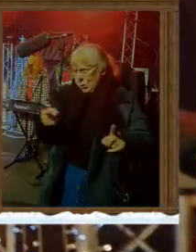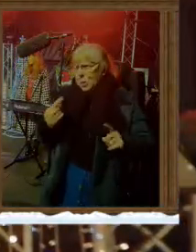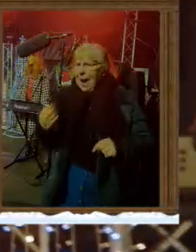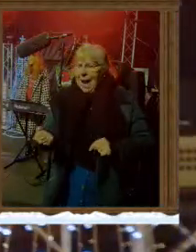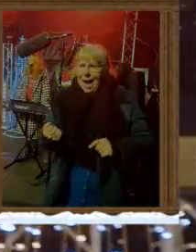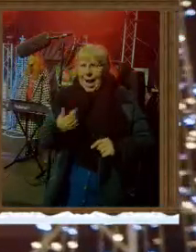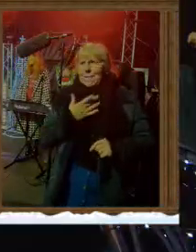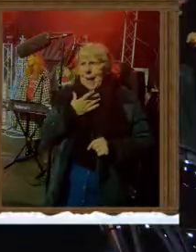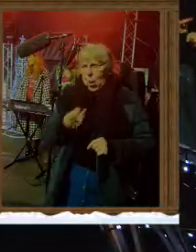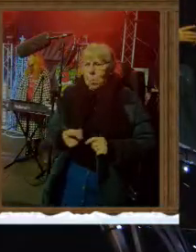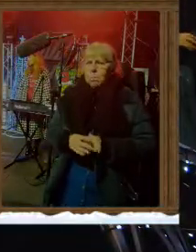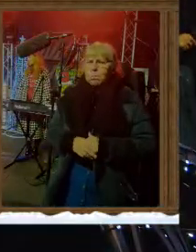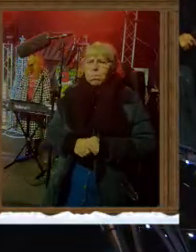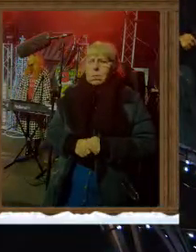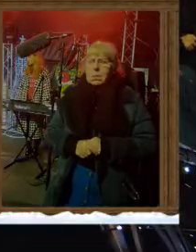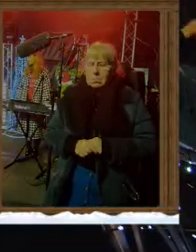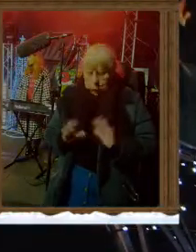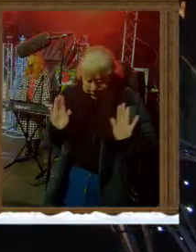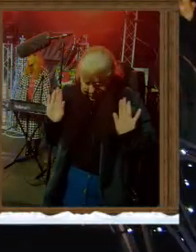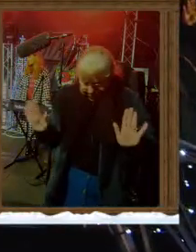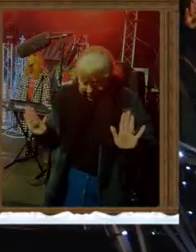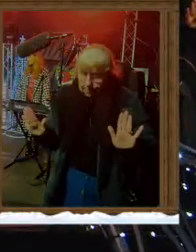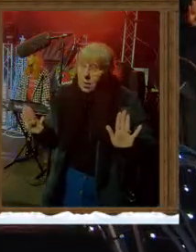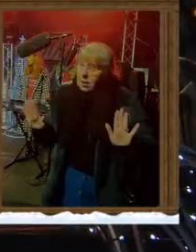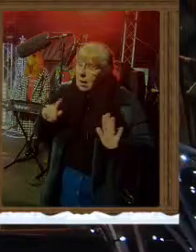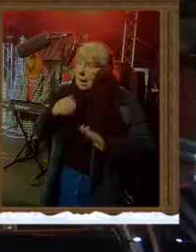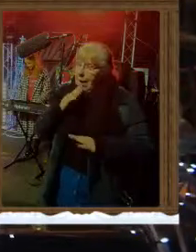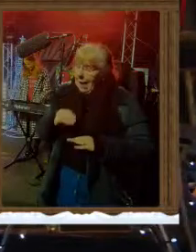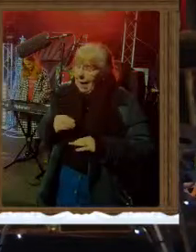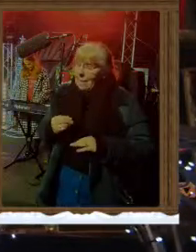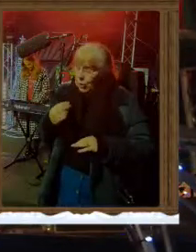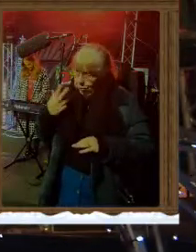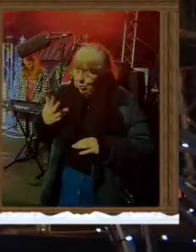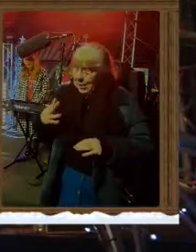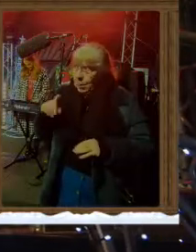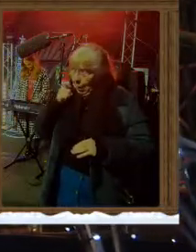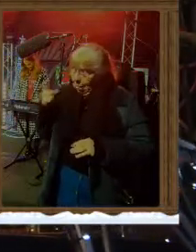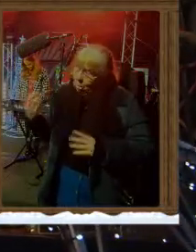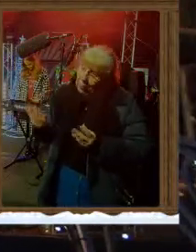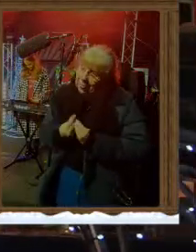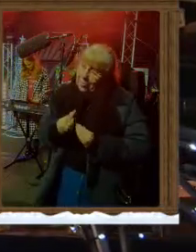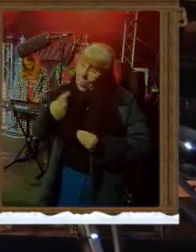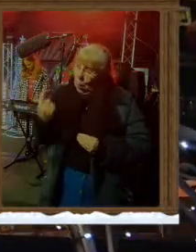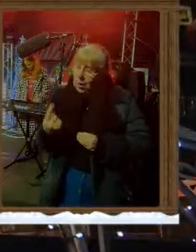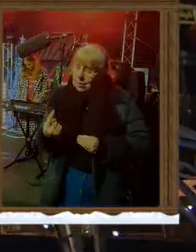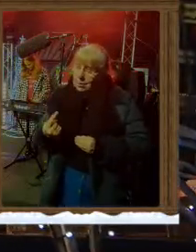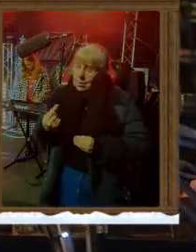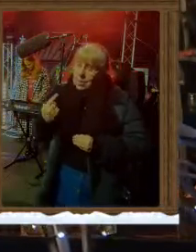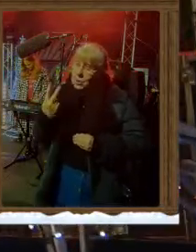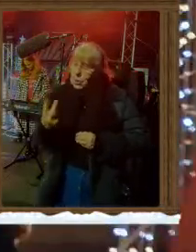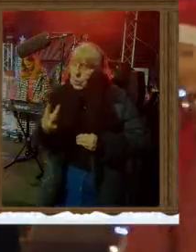you have. Okay, on the count of three, will you do it with me? Yeah. Okay.